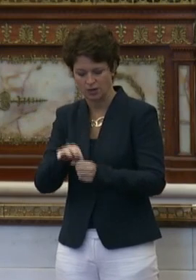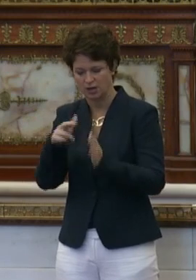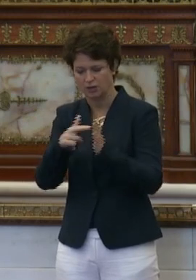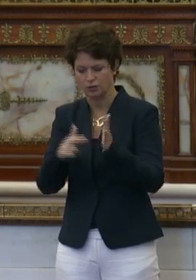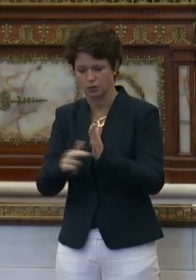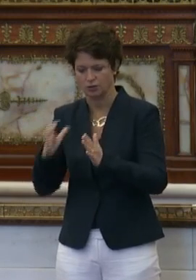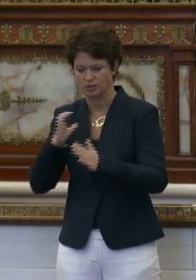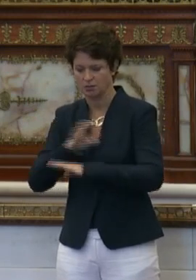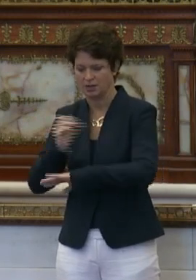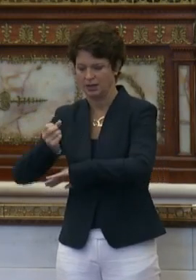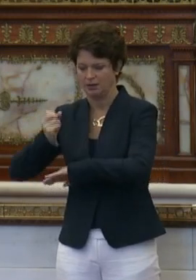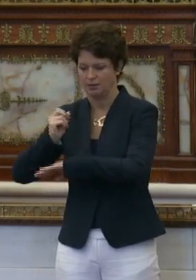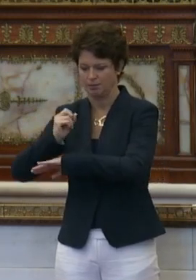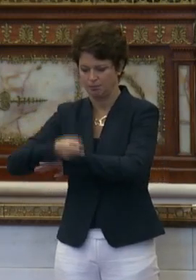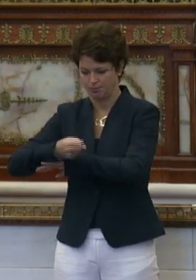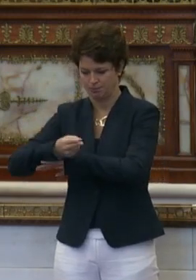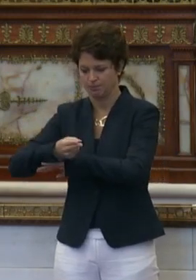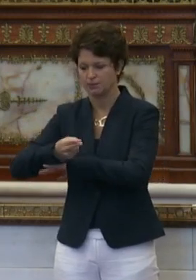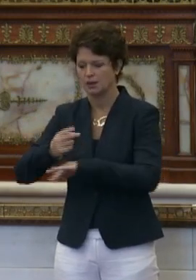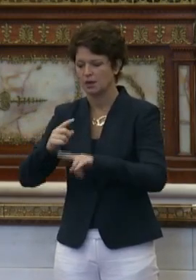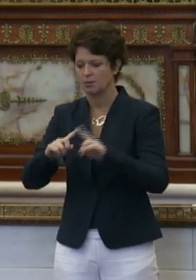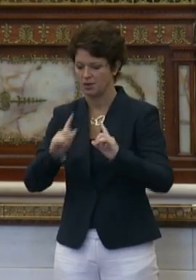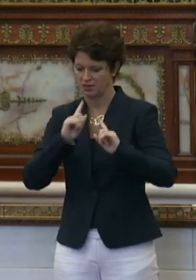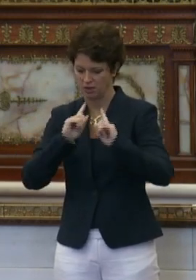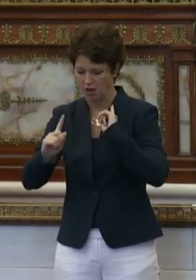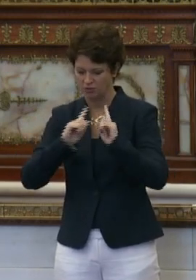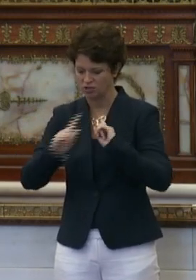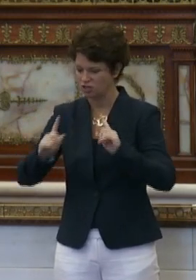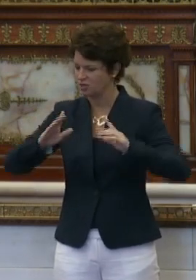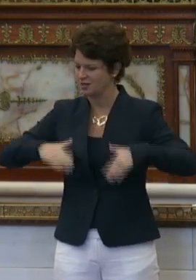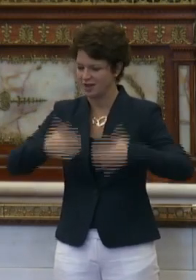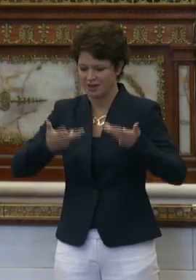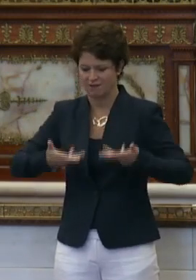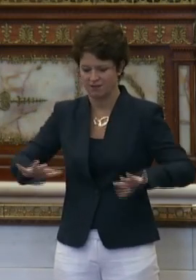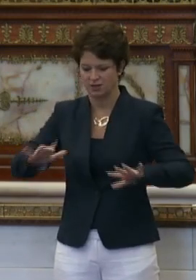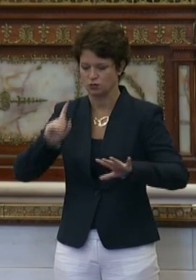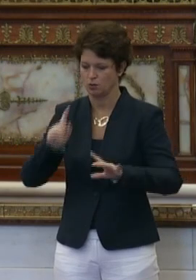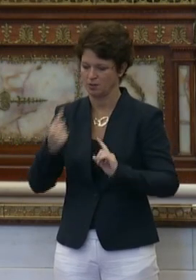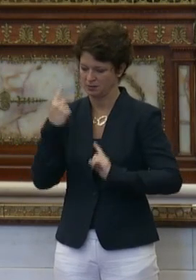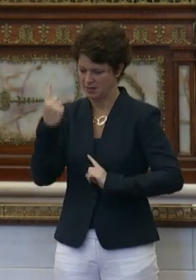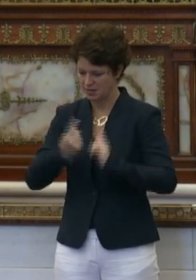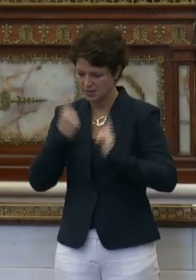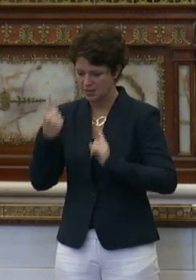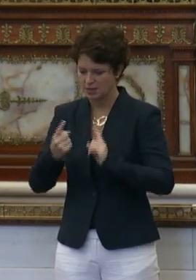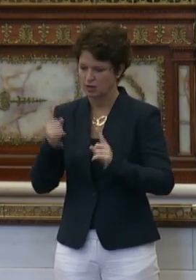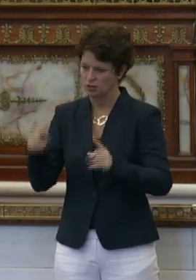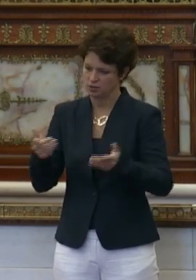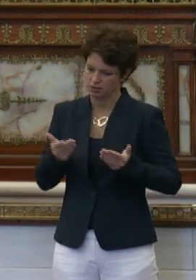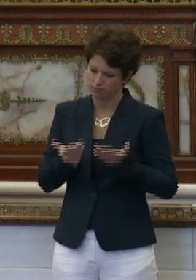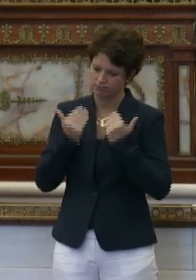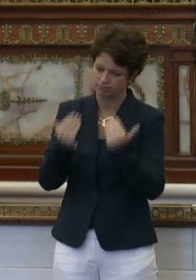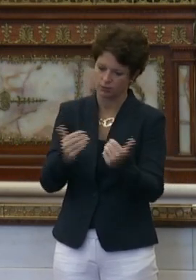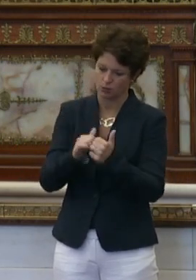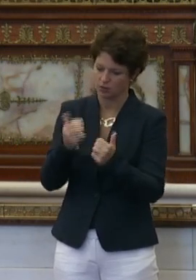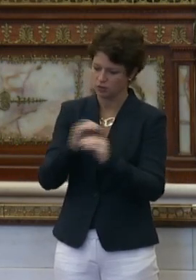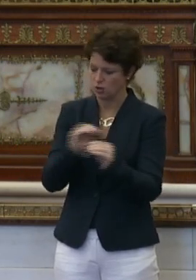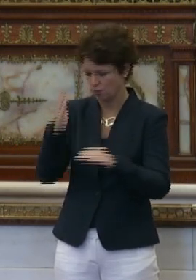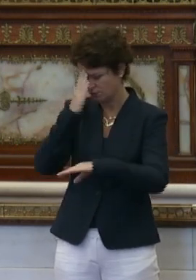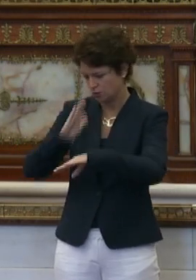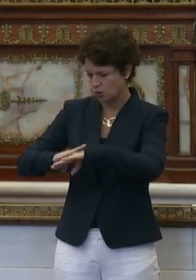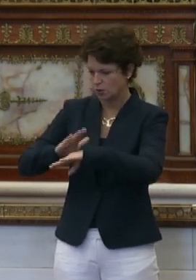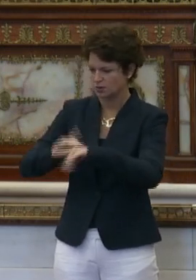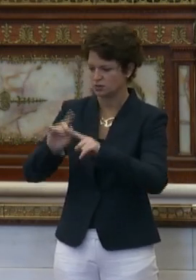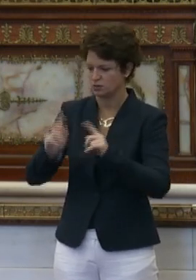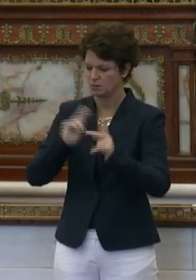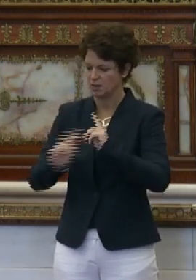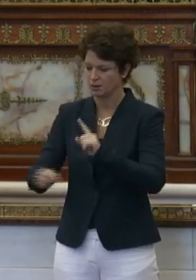Committee overruled them. The conversation has still not happened in the community, and seeing a zoning bill come forward without any notice to the neighbors who will be